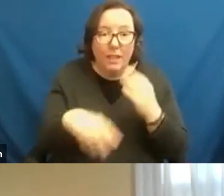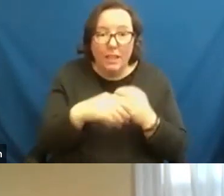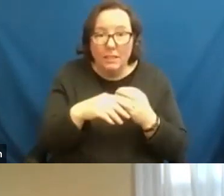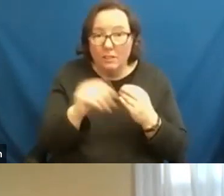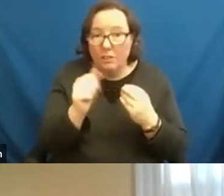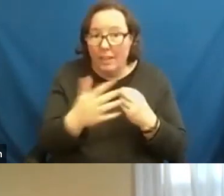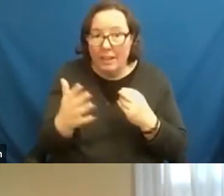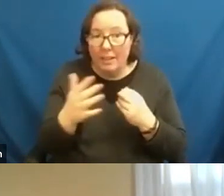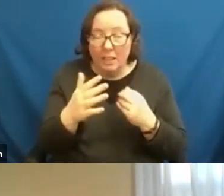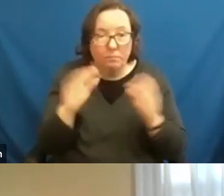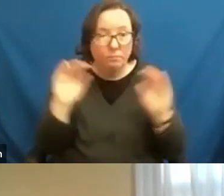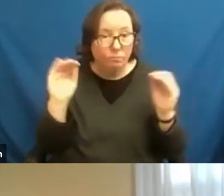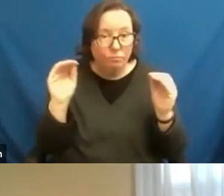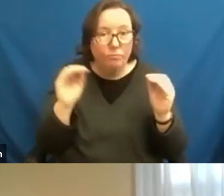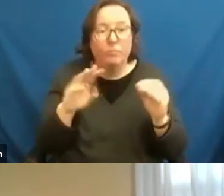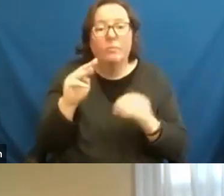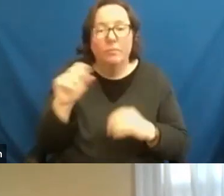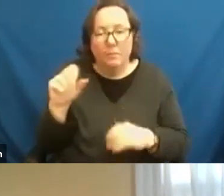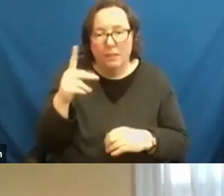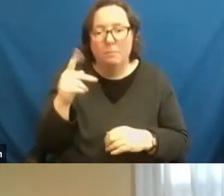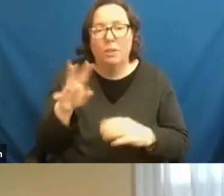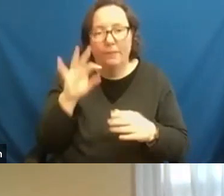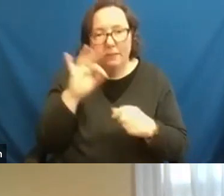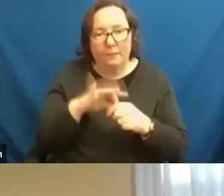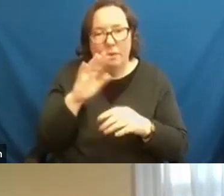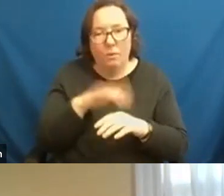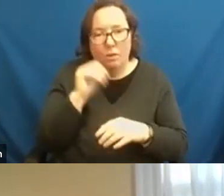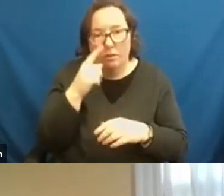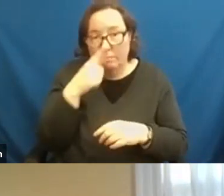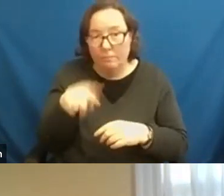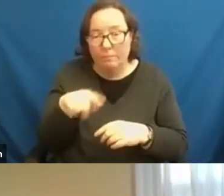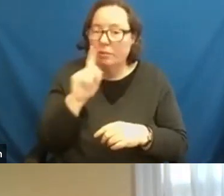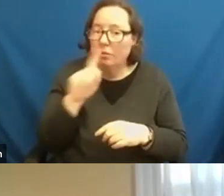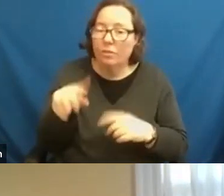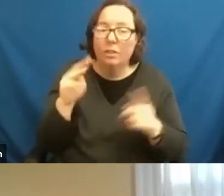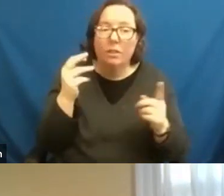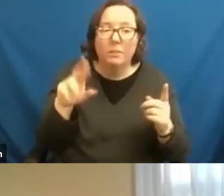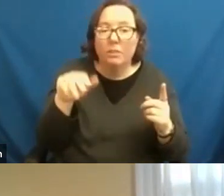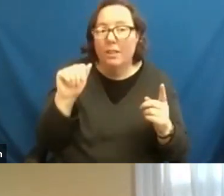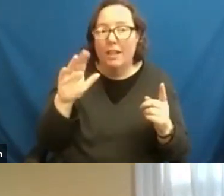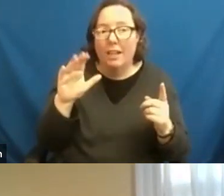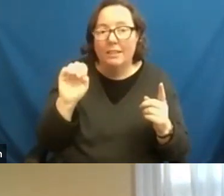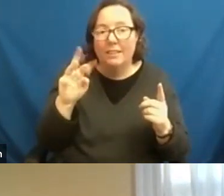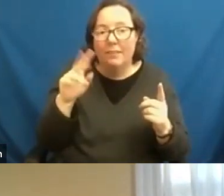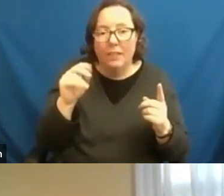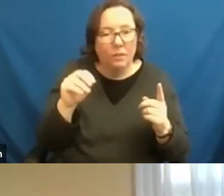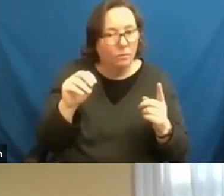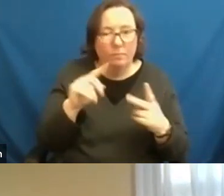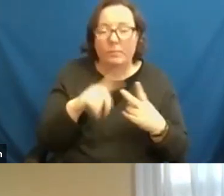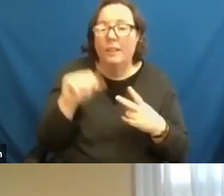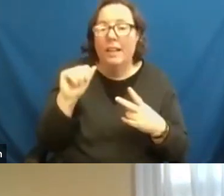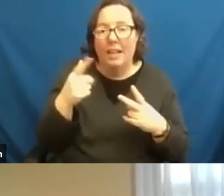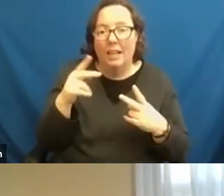Seeing none, Ms. Parvex, will you please call the roll? Thank you. Mr. Acevedo? Ms.